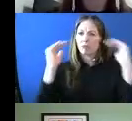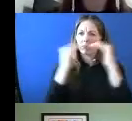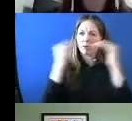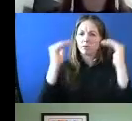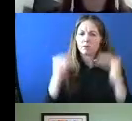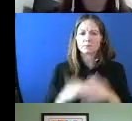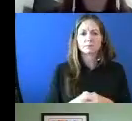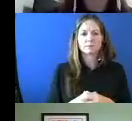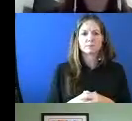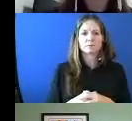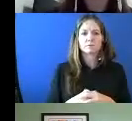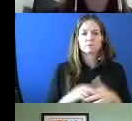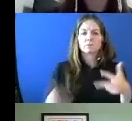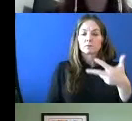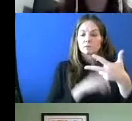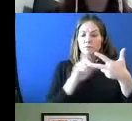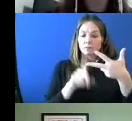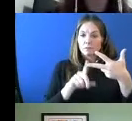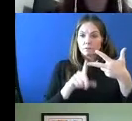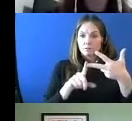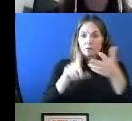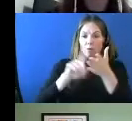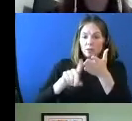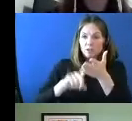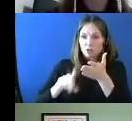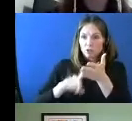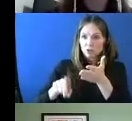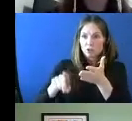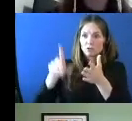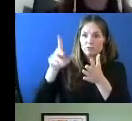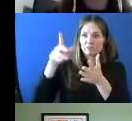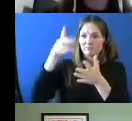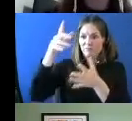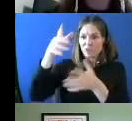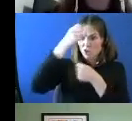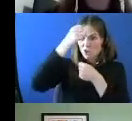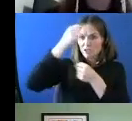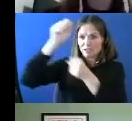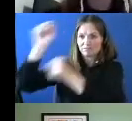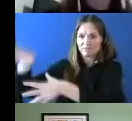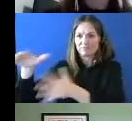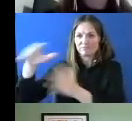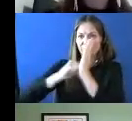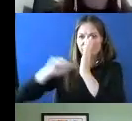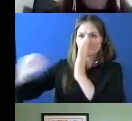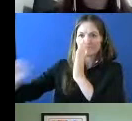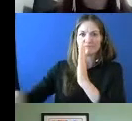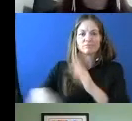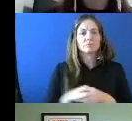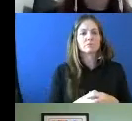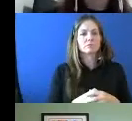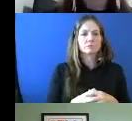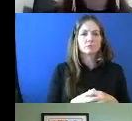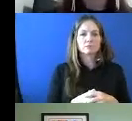is decolonizing research. Next slide. Right, so we've done a lot of this work